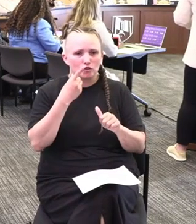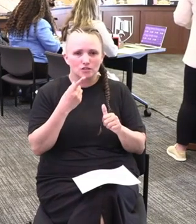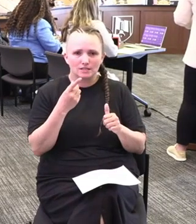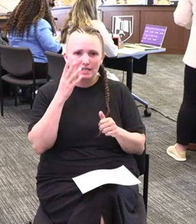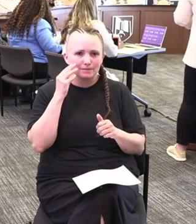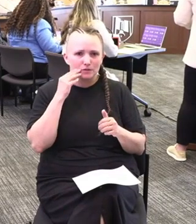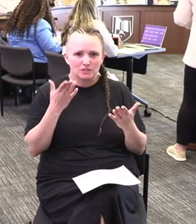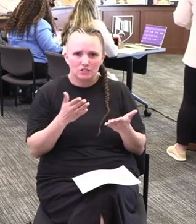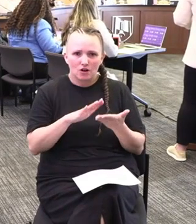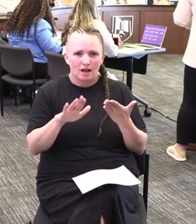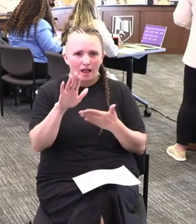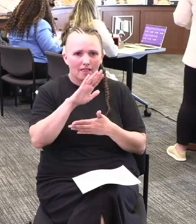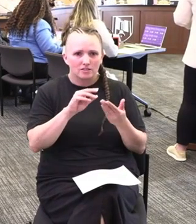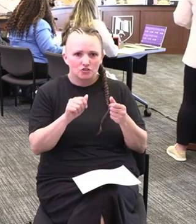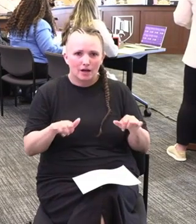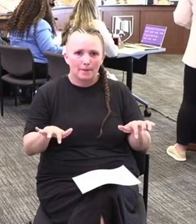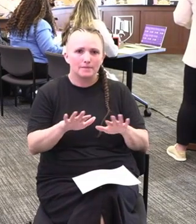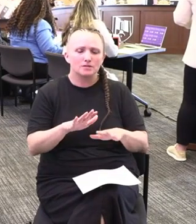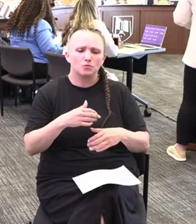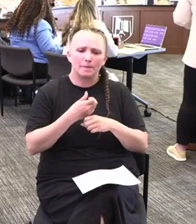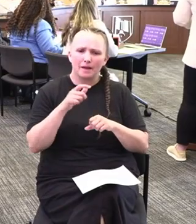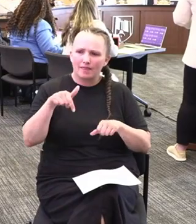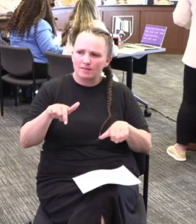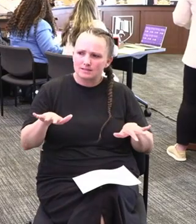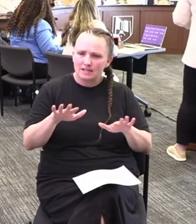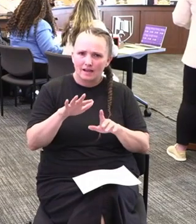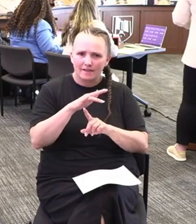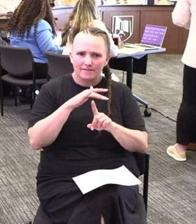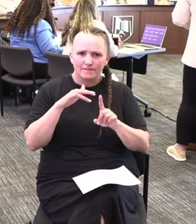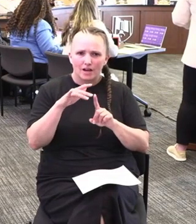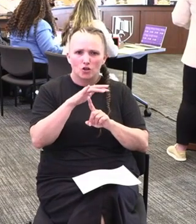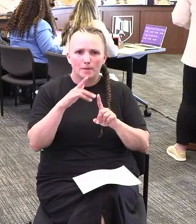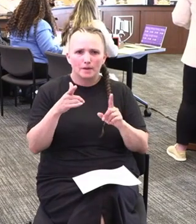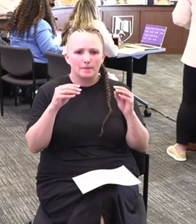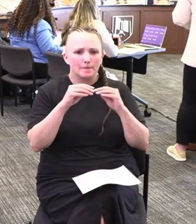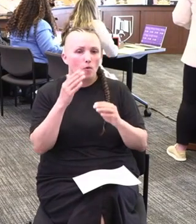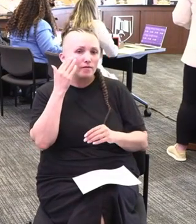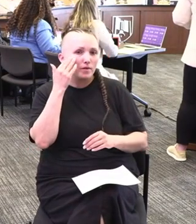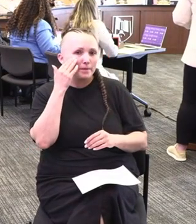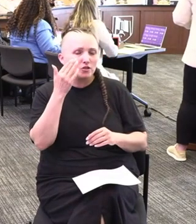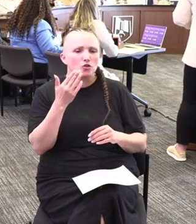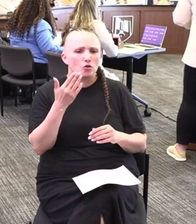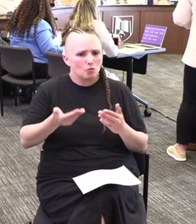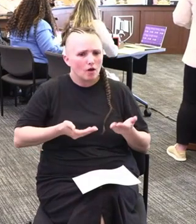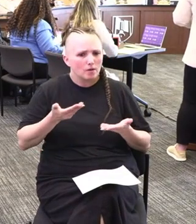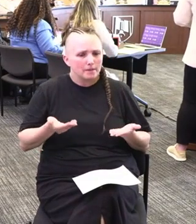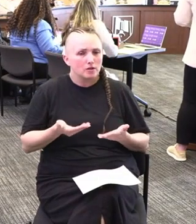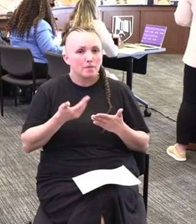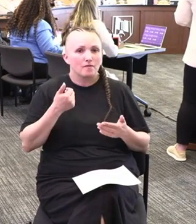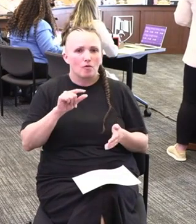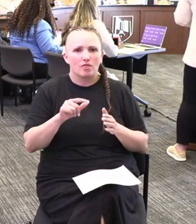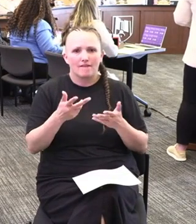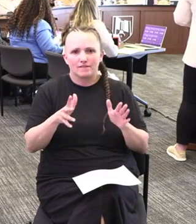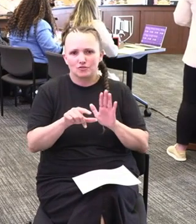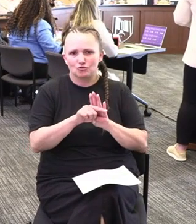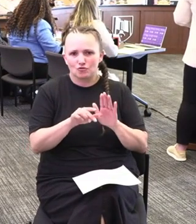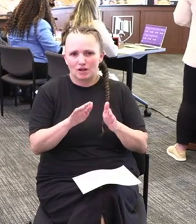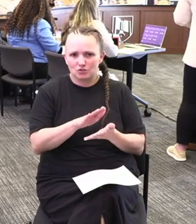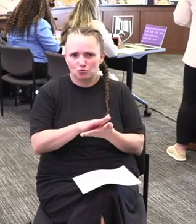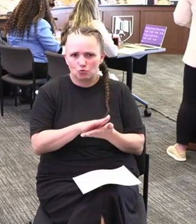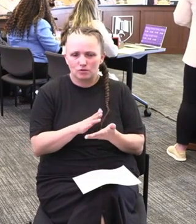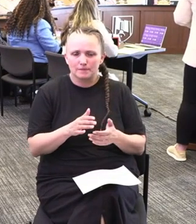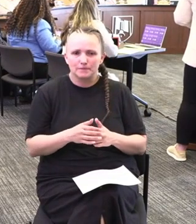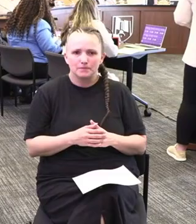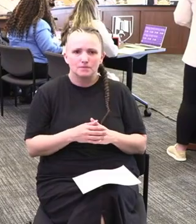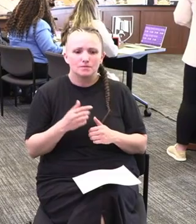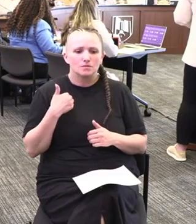are making higher education feel familiar, welcoming, and within reach before they even finish grade school. Just look at what we're building with